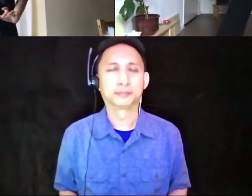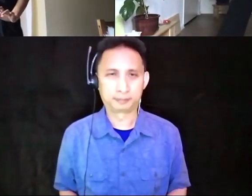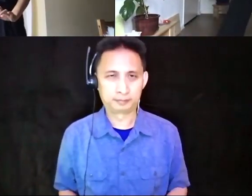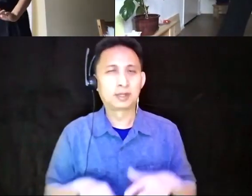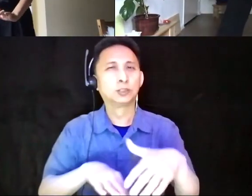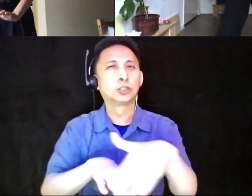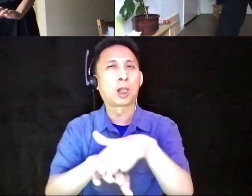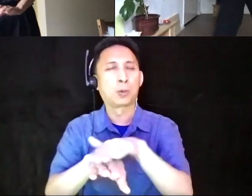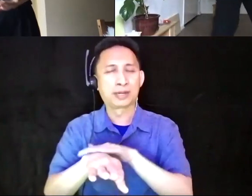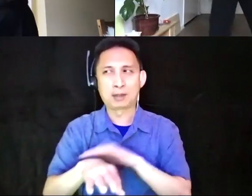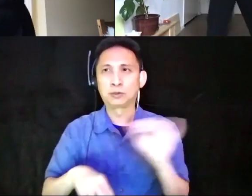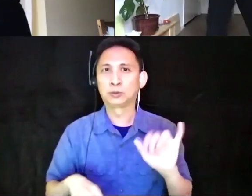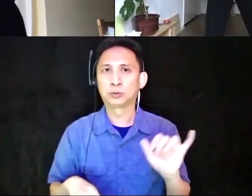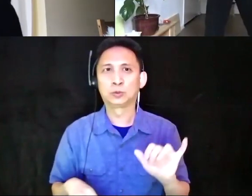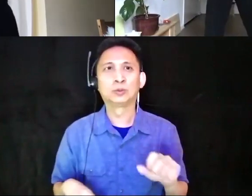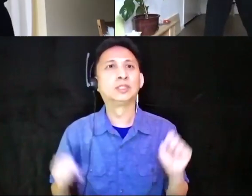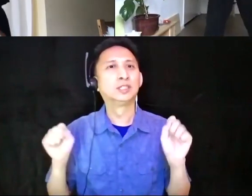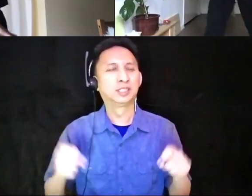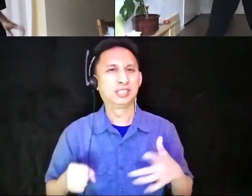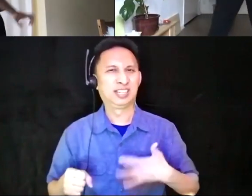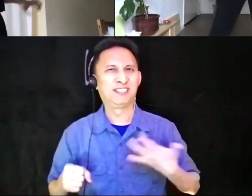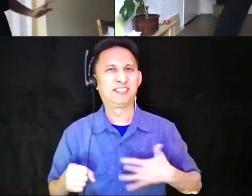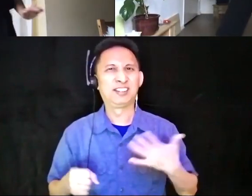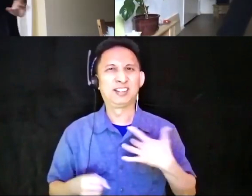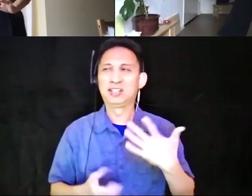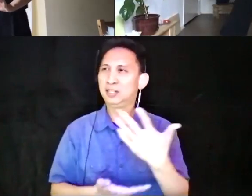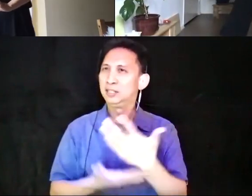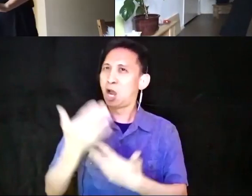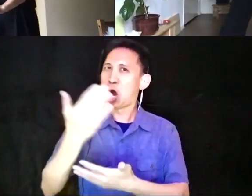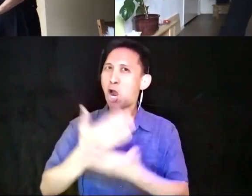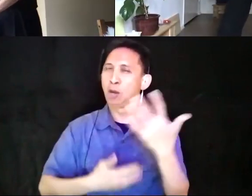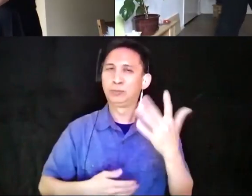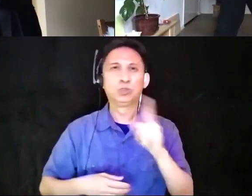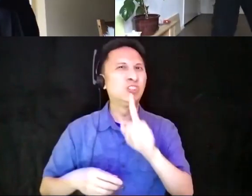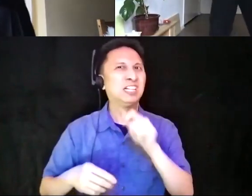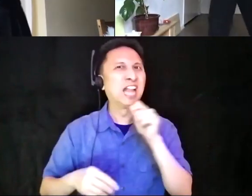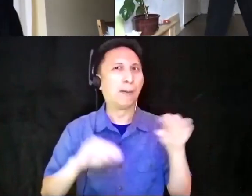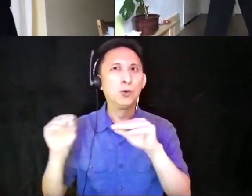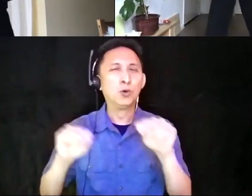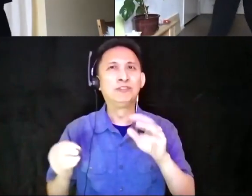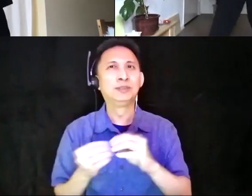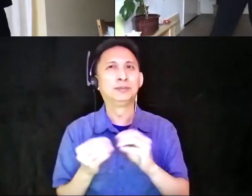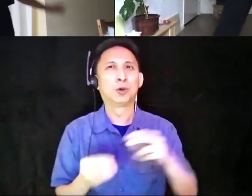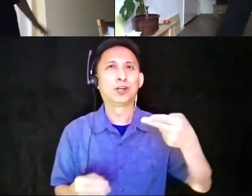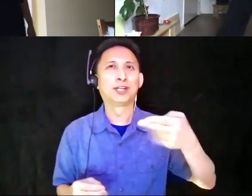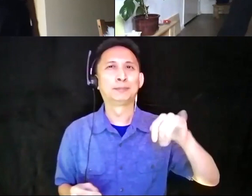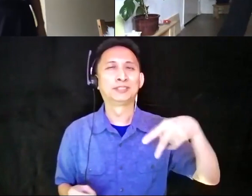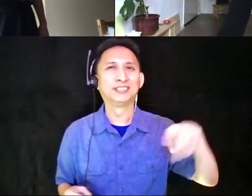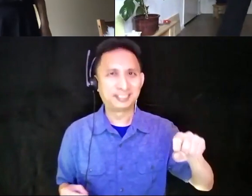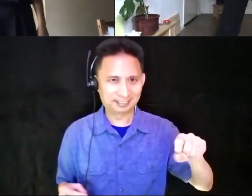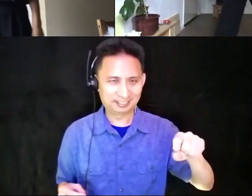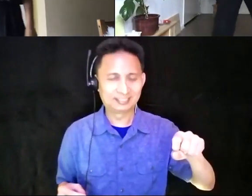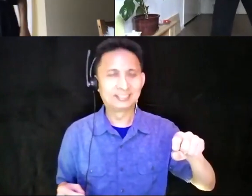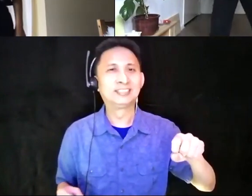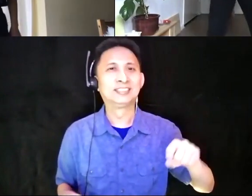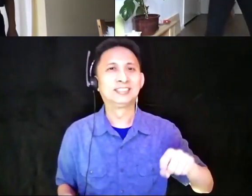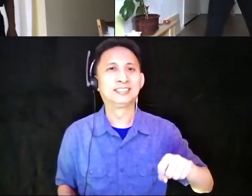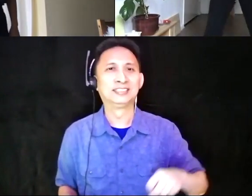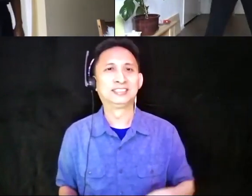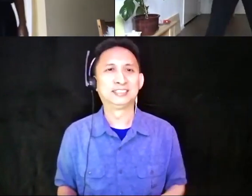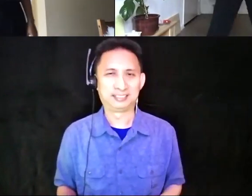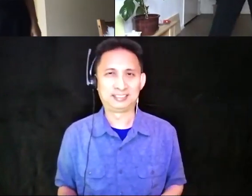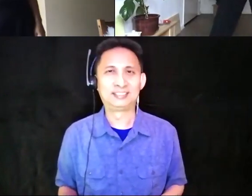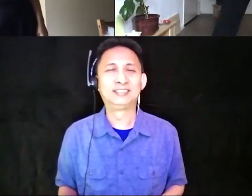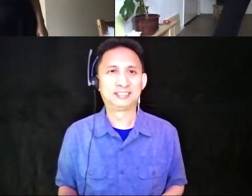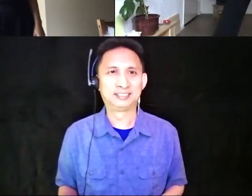So really feel that the arms are moving from the hips. That this move is really this.